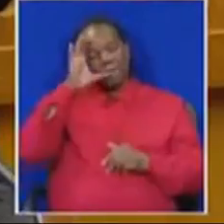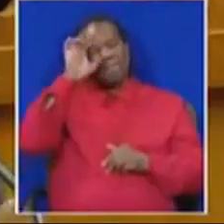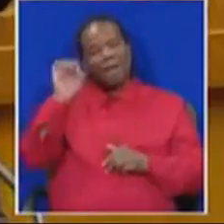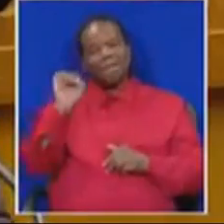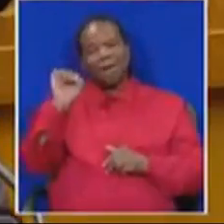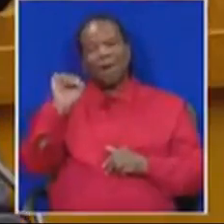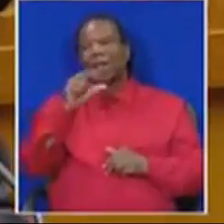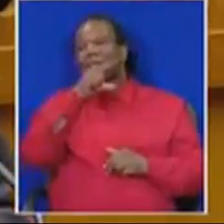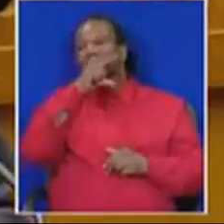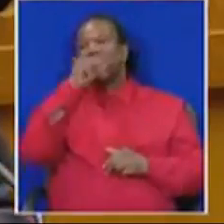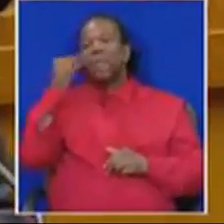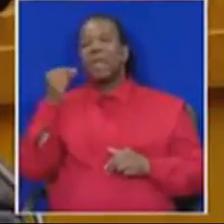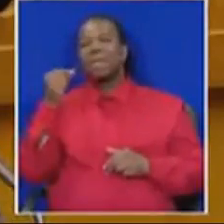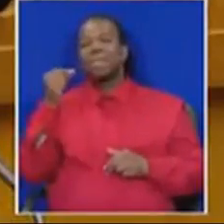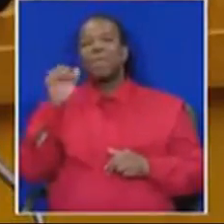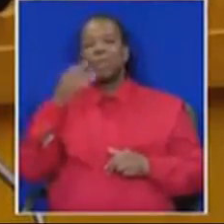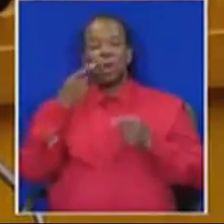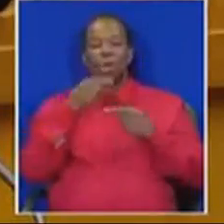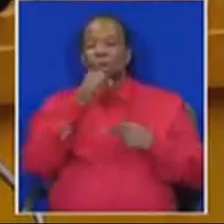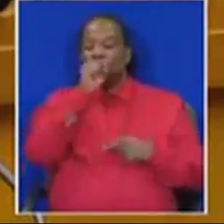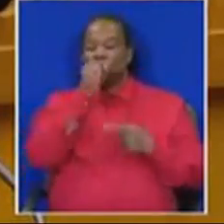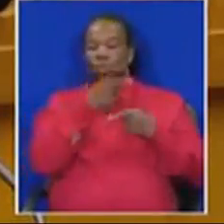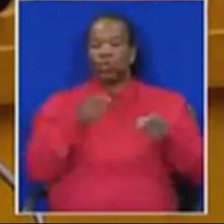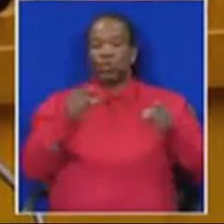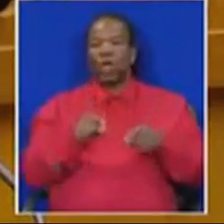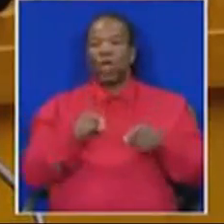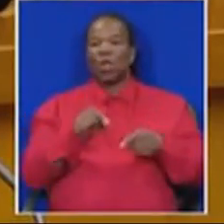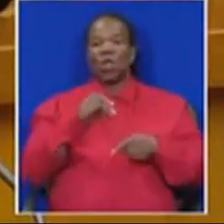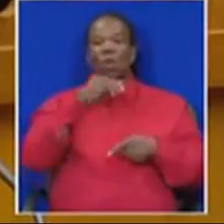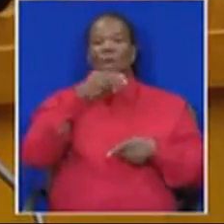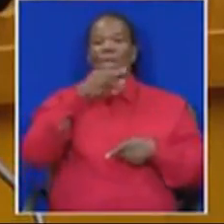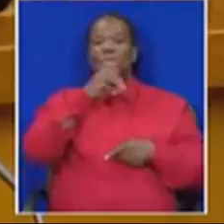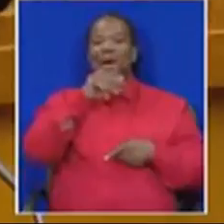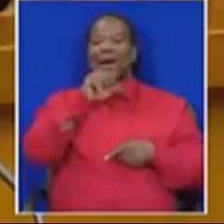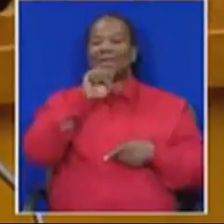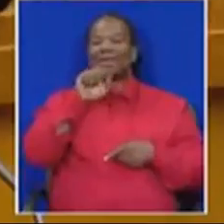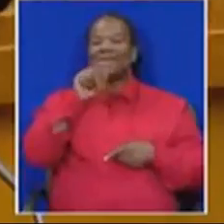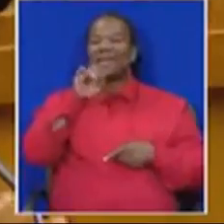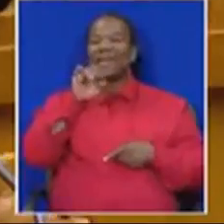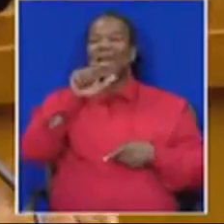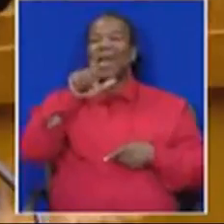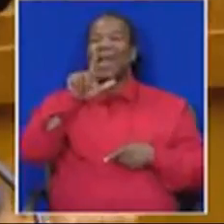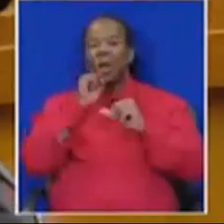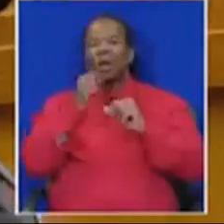the late, great Bra Hugh Masekela. In his